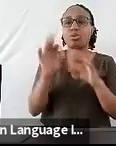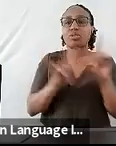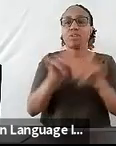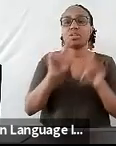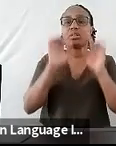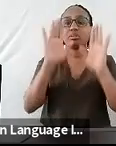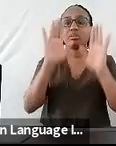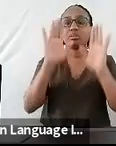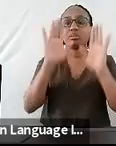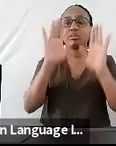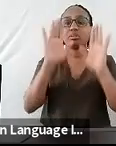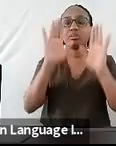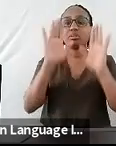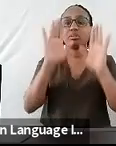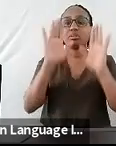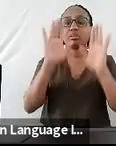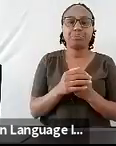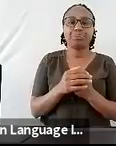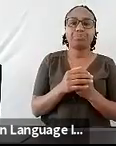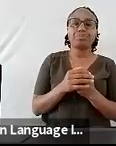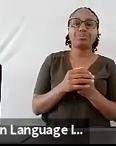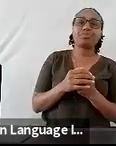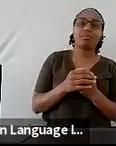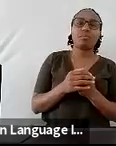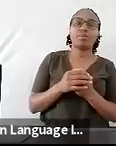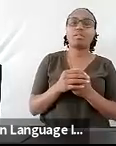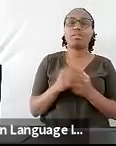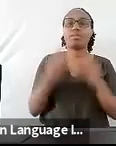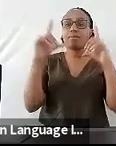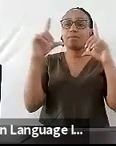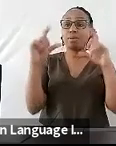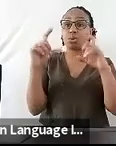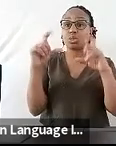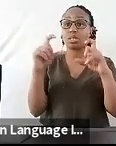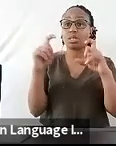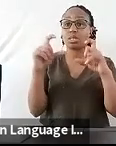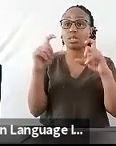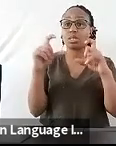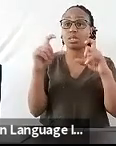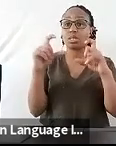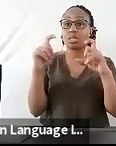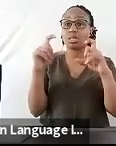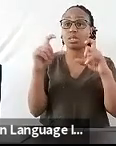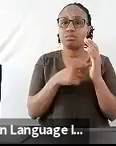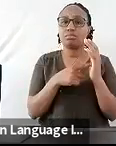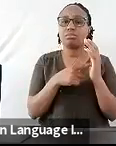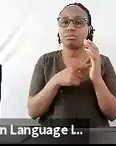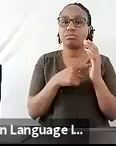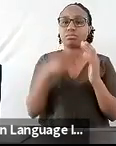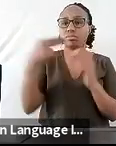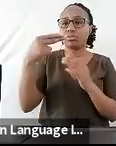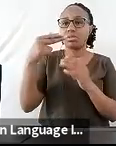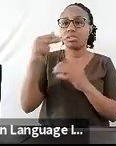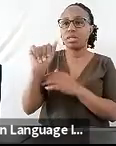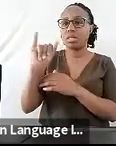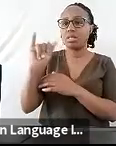Kurdi photographs, look at what's happening in Haiti now with the Haitian refugees crossing. A lot of people